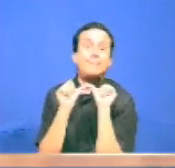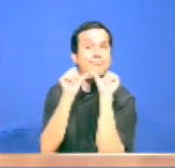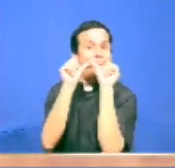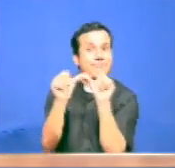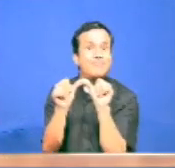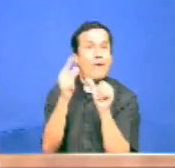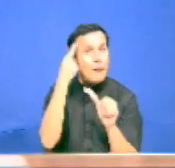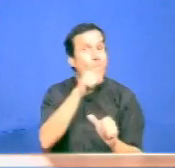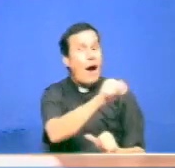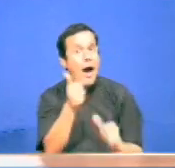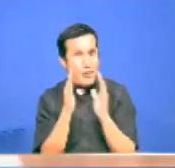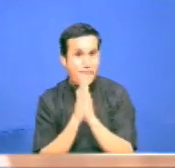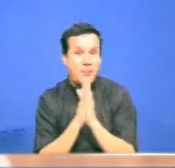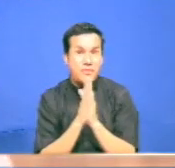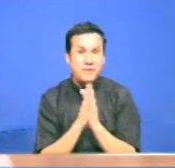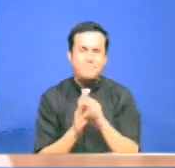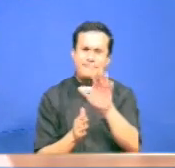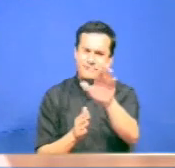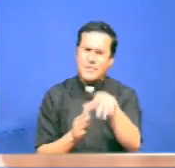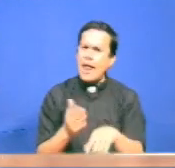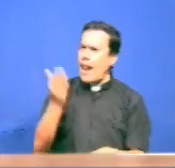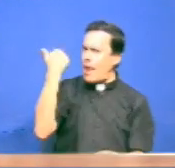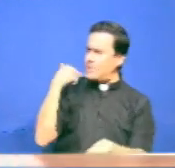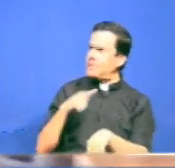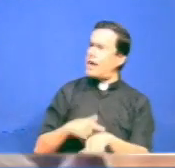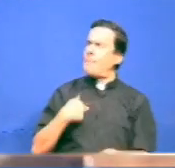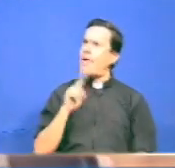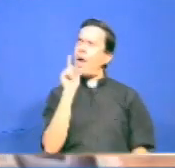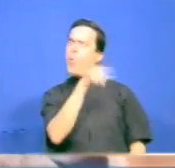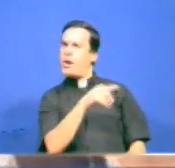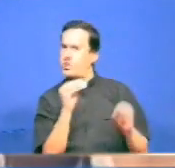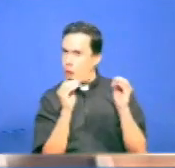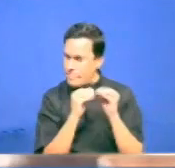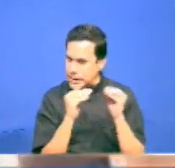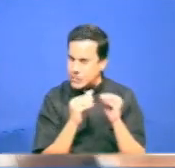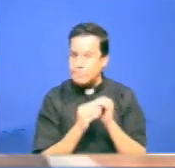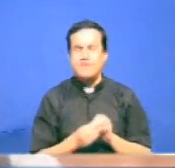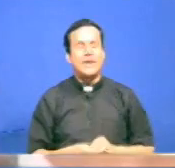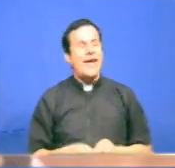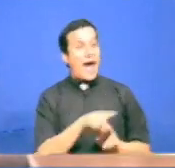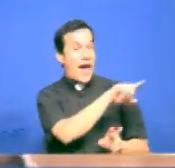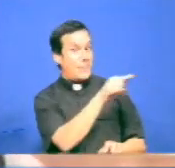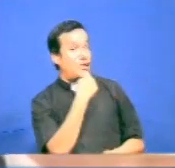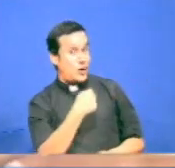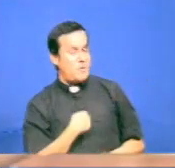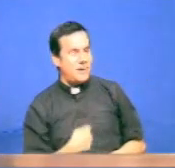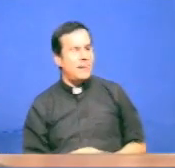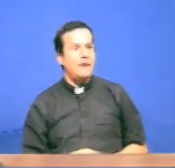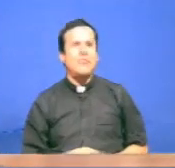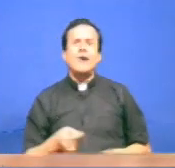people. I was in a meeting the other day and somebody said, we have a spiritual hunger. Yes and